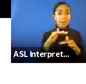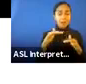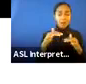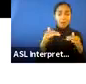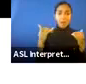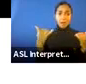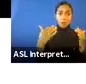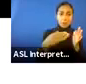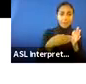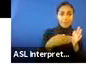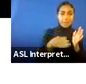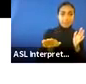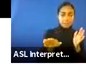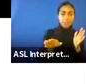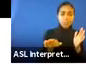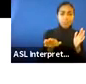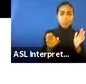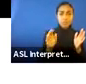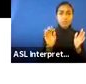reflections of this